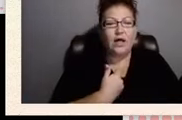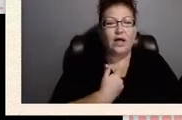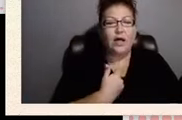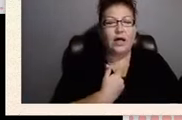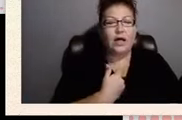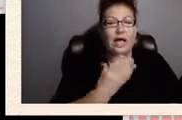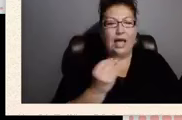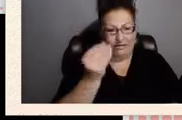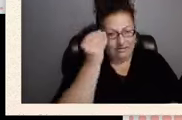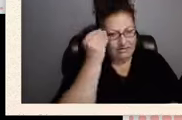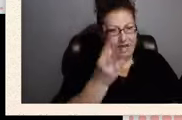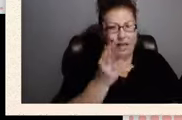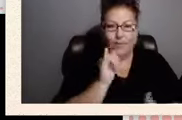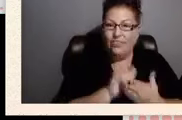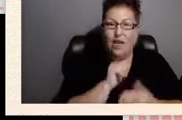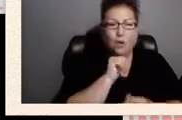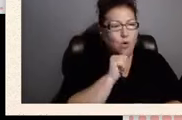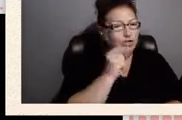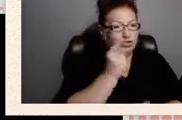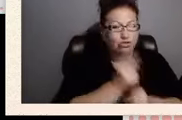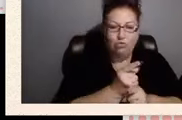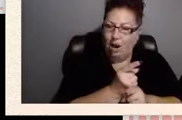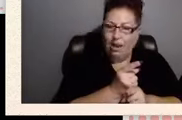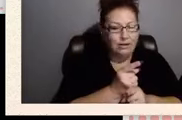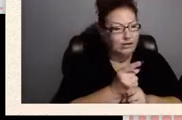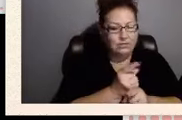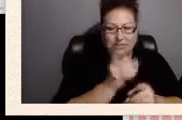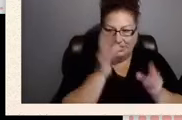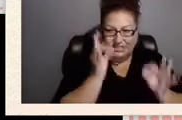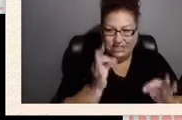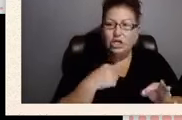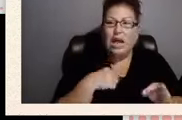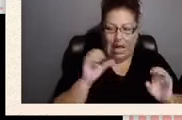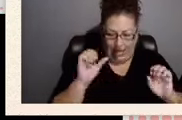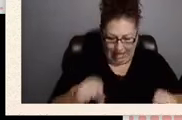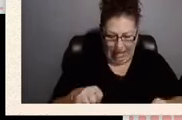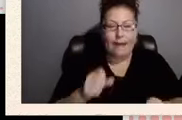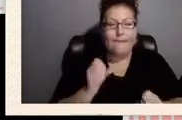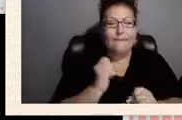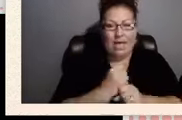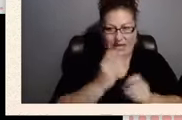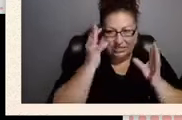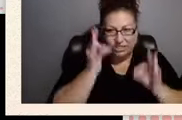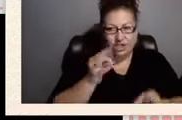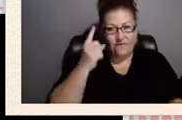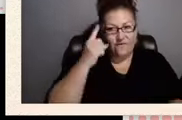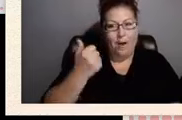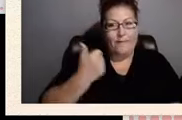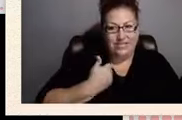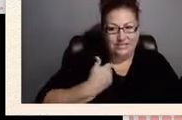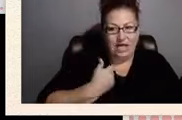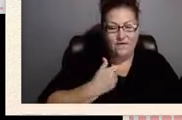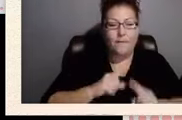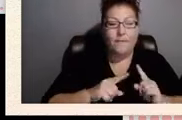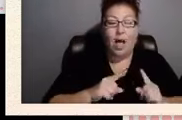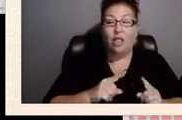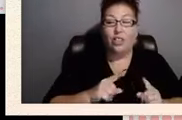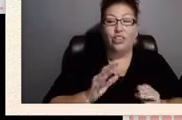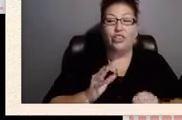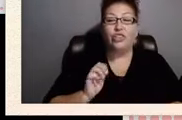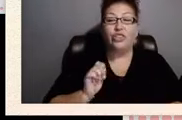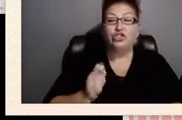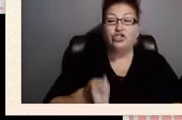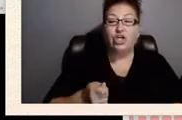that wasn't the right move, that I was able to make my own decisions. But the judge felt like that